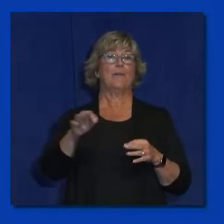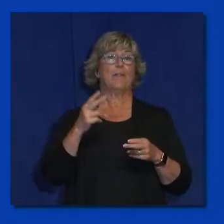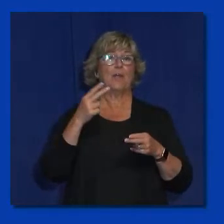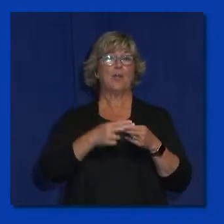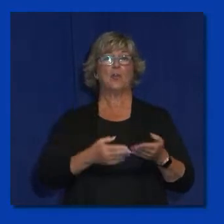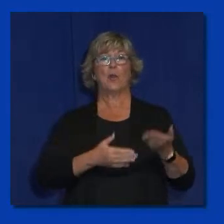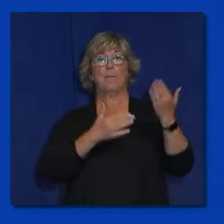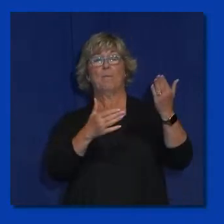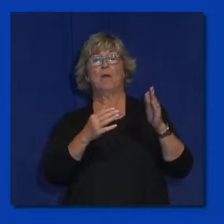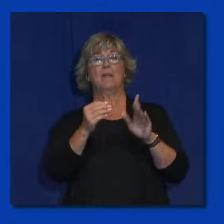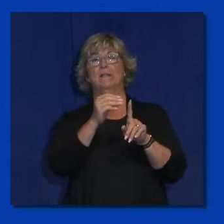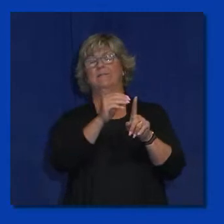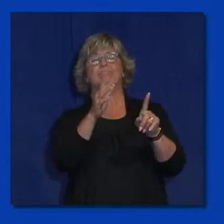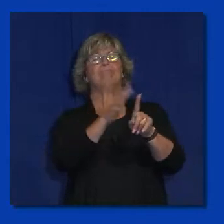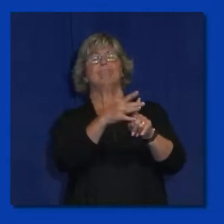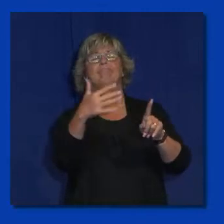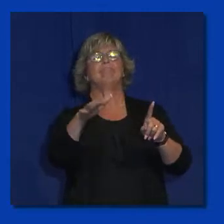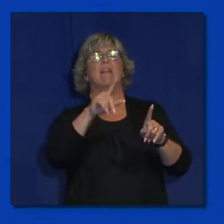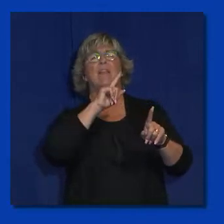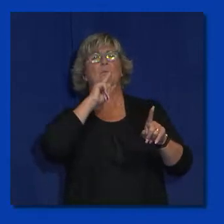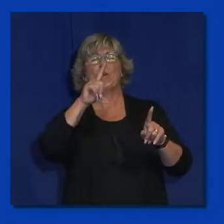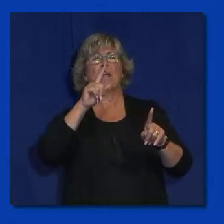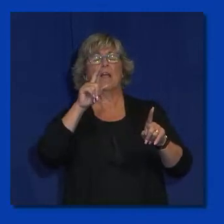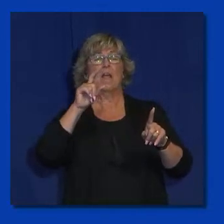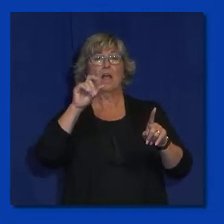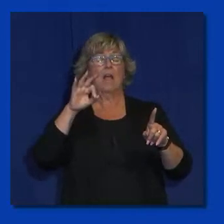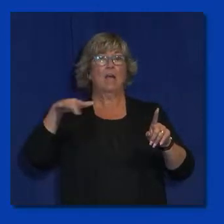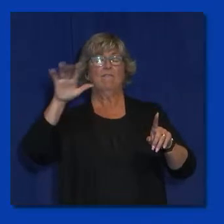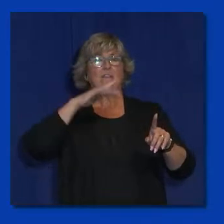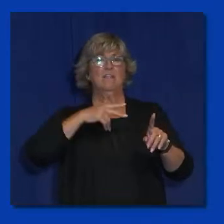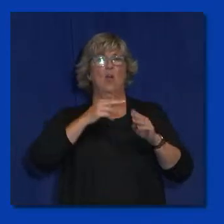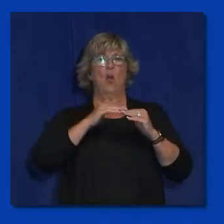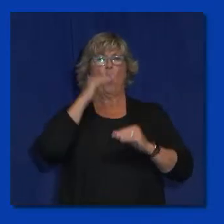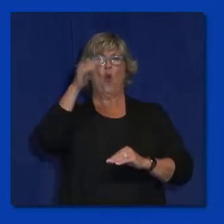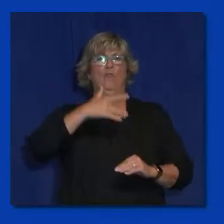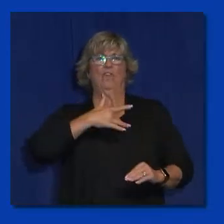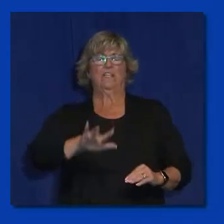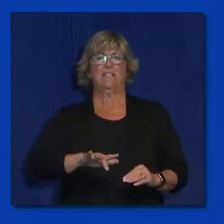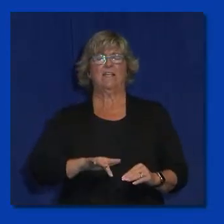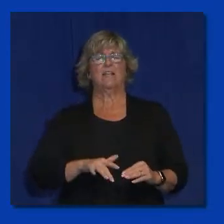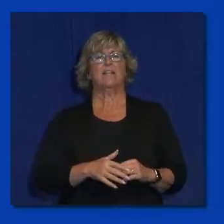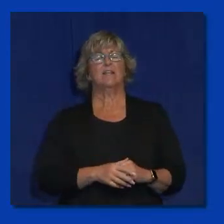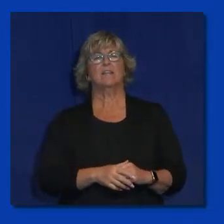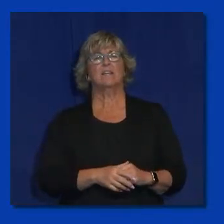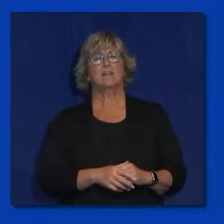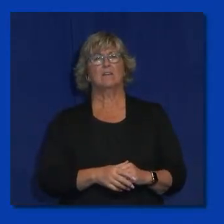ultimately just exposed the harsh realities of hyper-partisan politics and